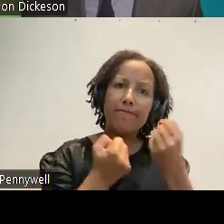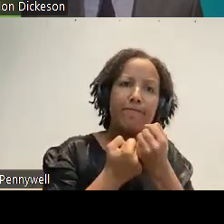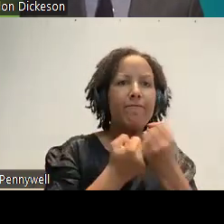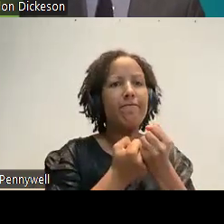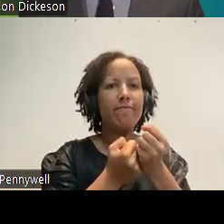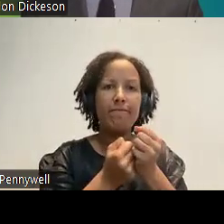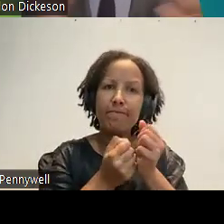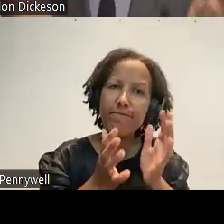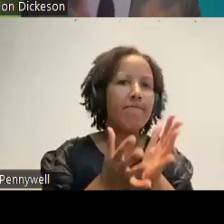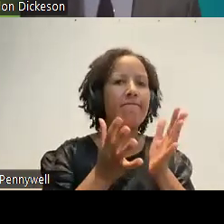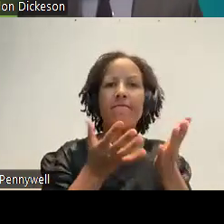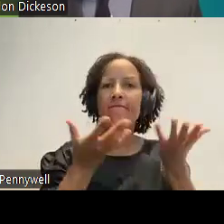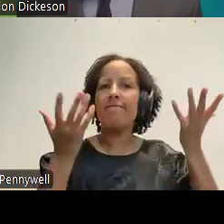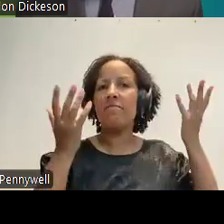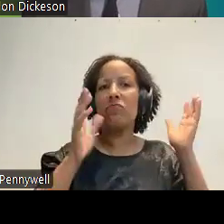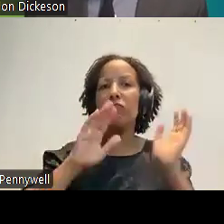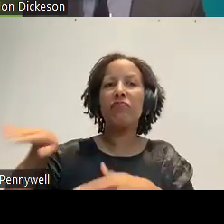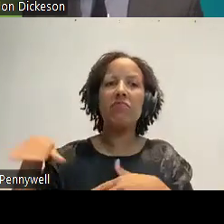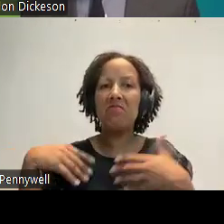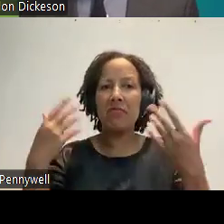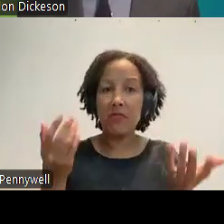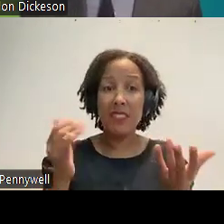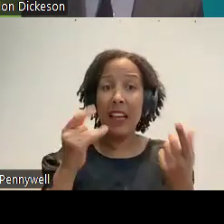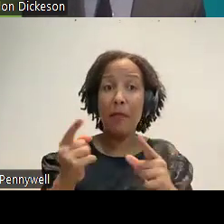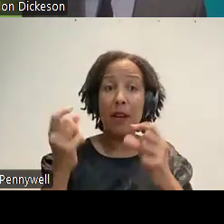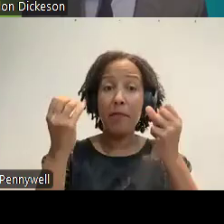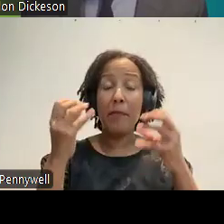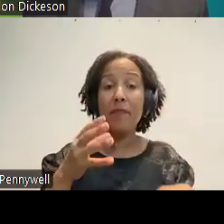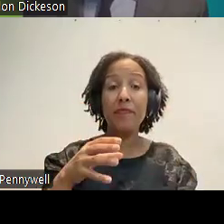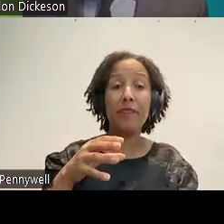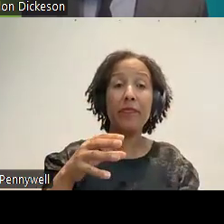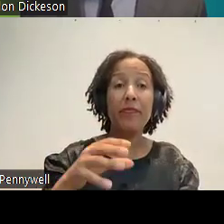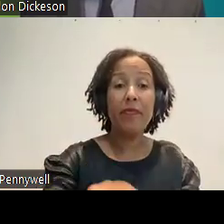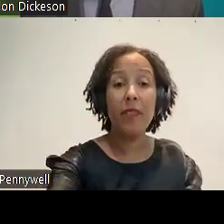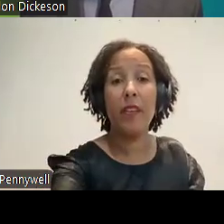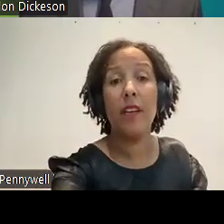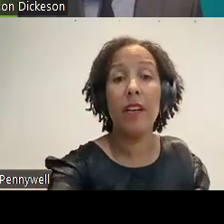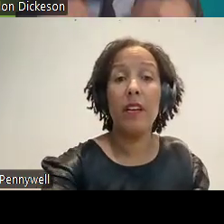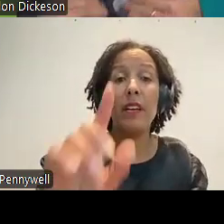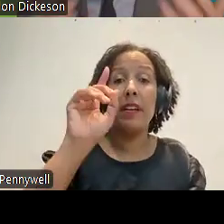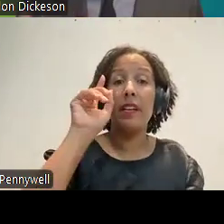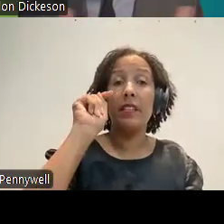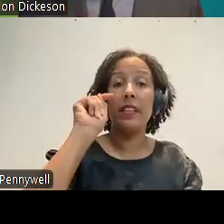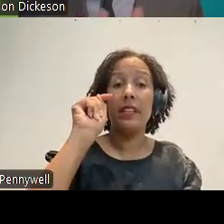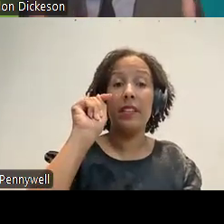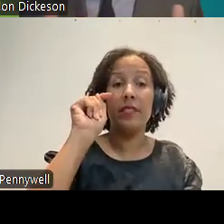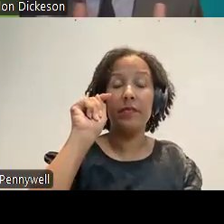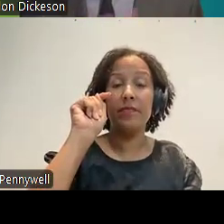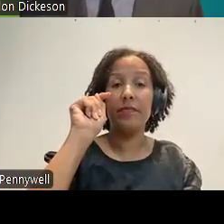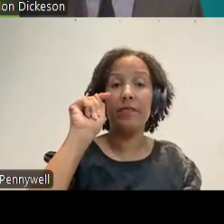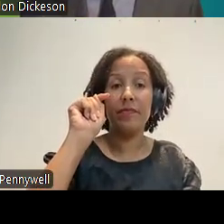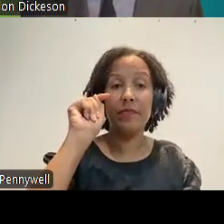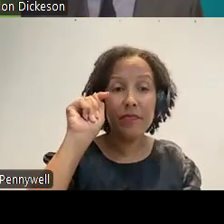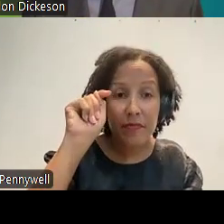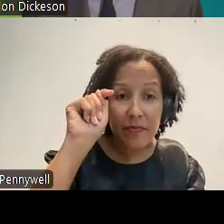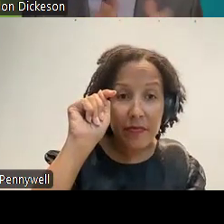individuals. TGNC, transgender, gender nonconforming, gender fluid, all of these individuals